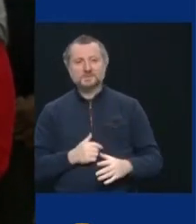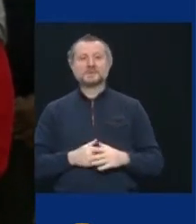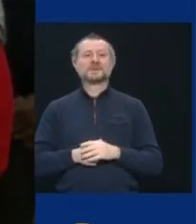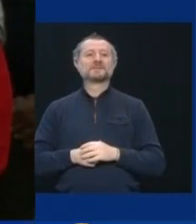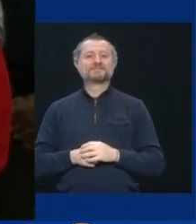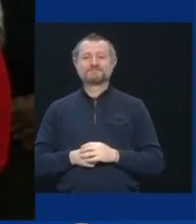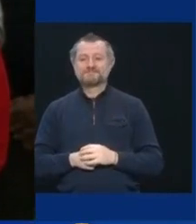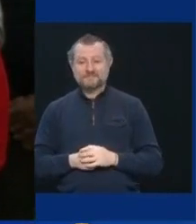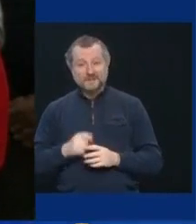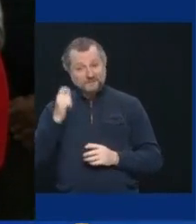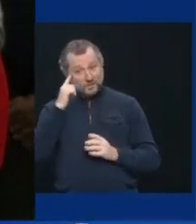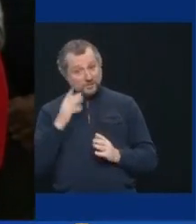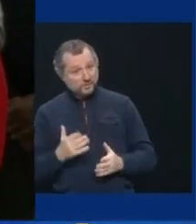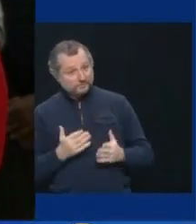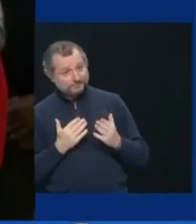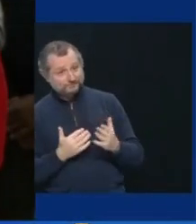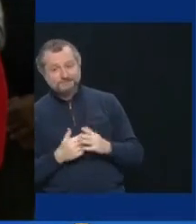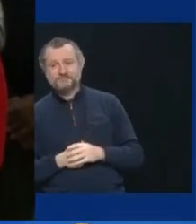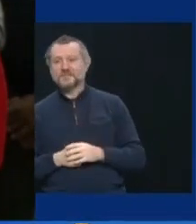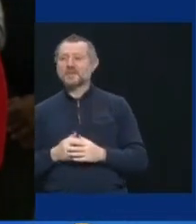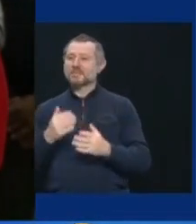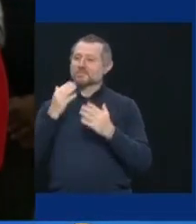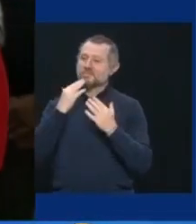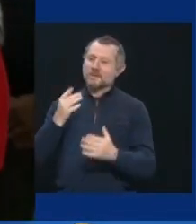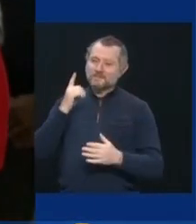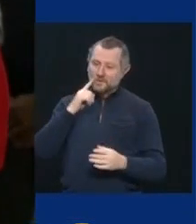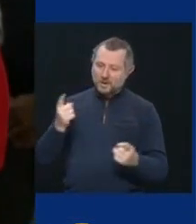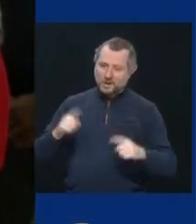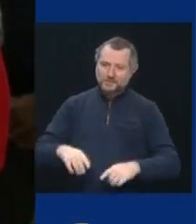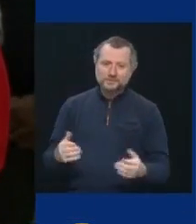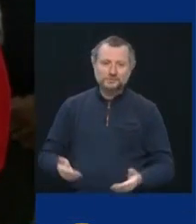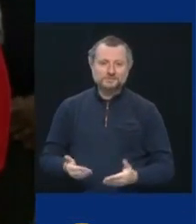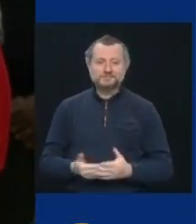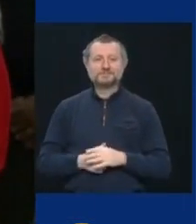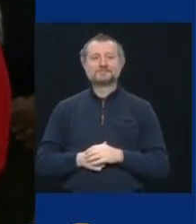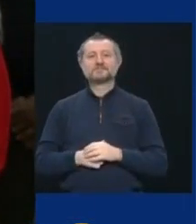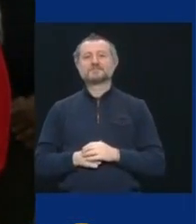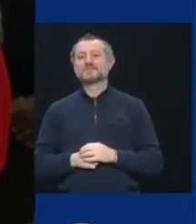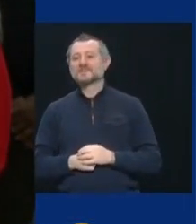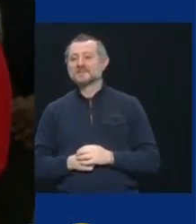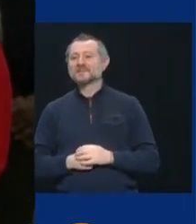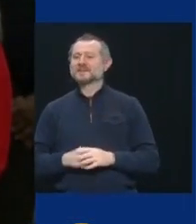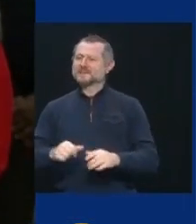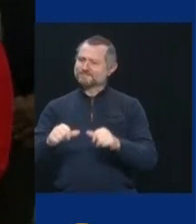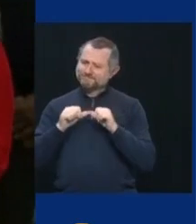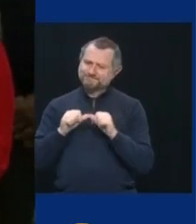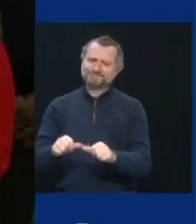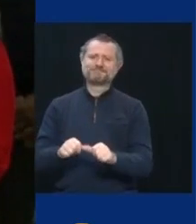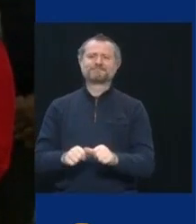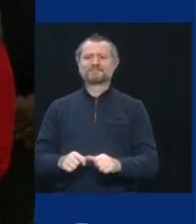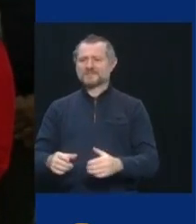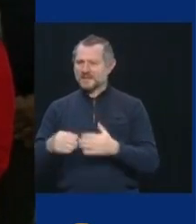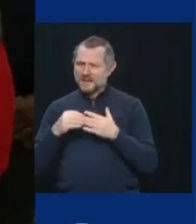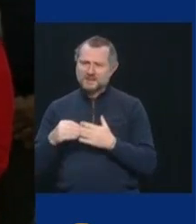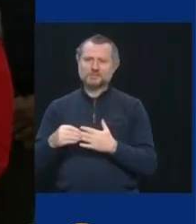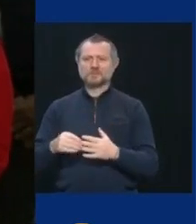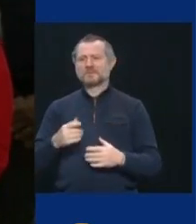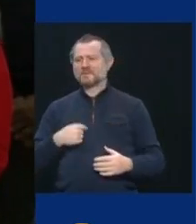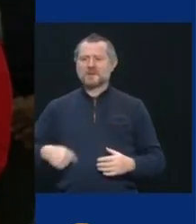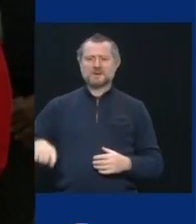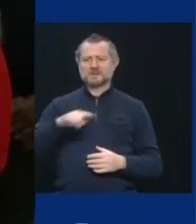Governor, I thank you for being here. You stay continuing to lead us